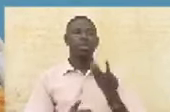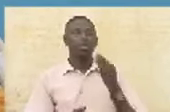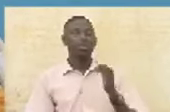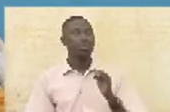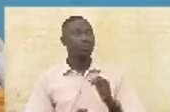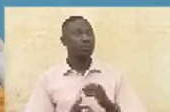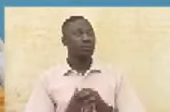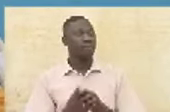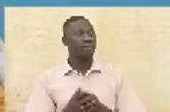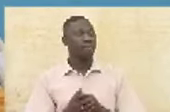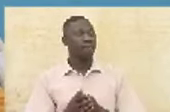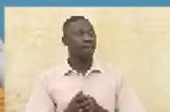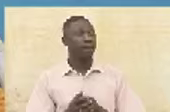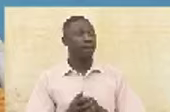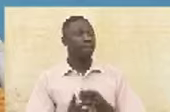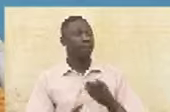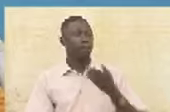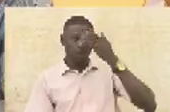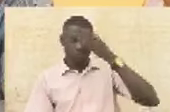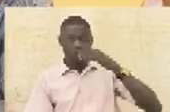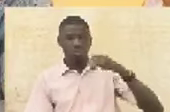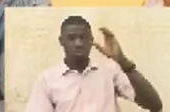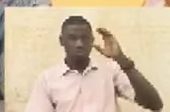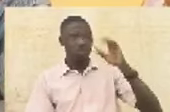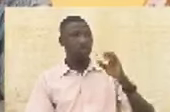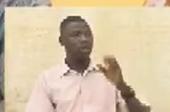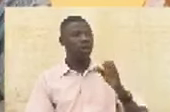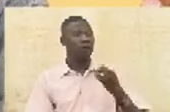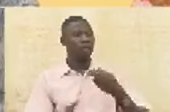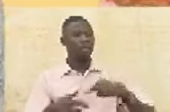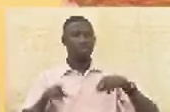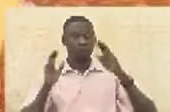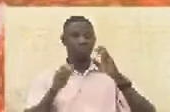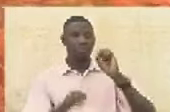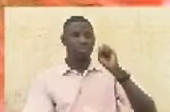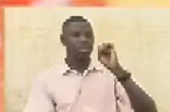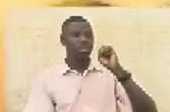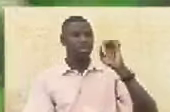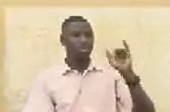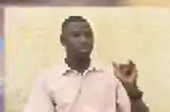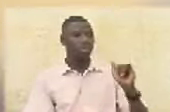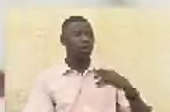Yes, Commissioner C. Commissioner Imam C. Wole ben ñu ñinkala silang.